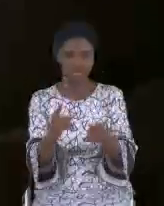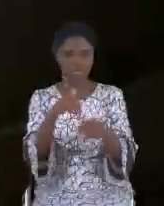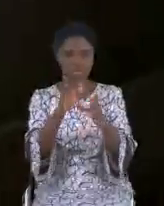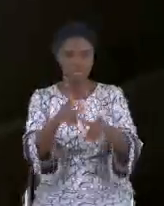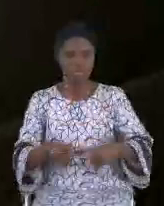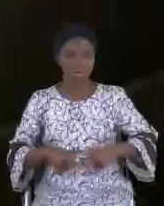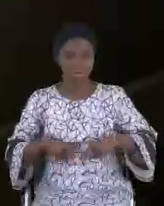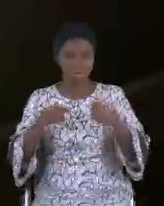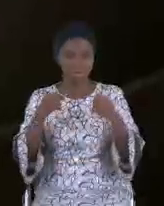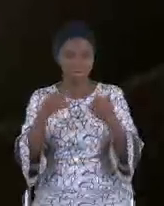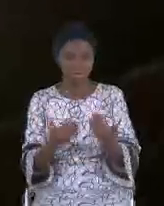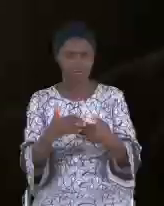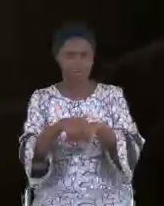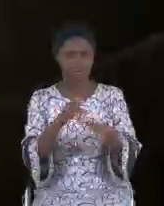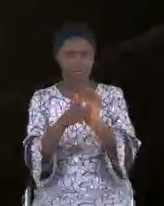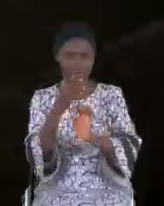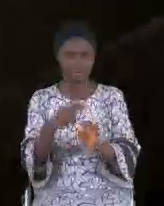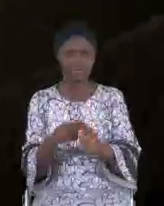Jesus' name.